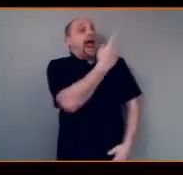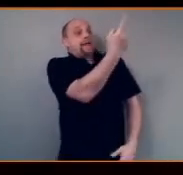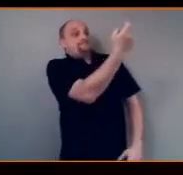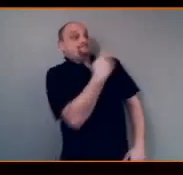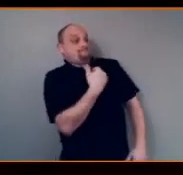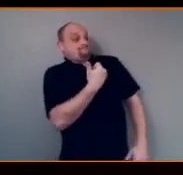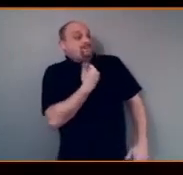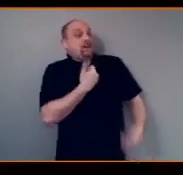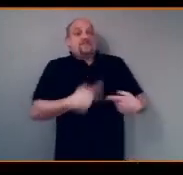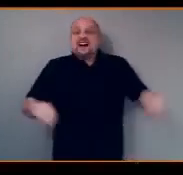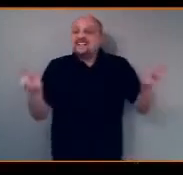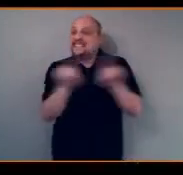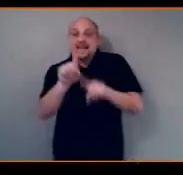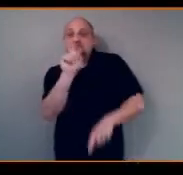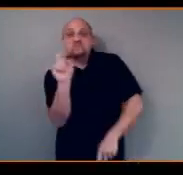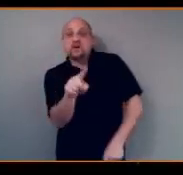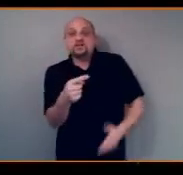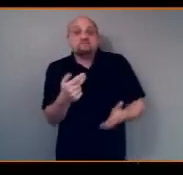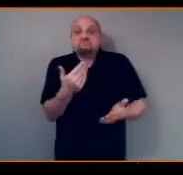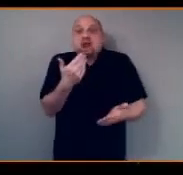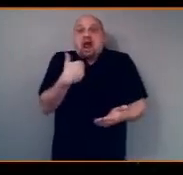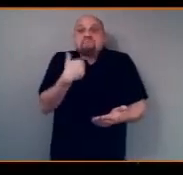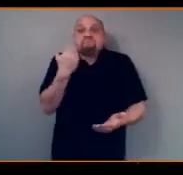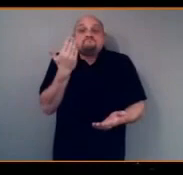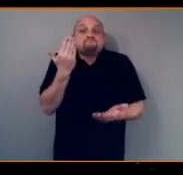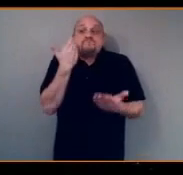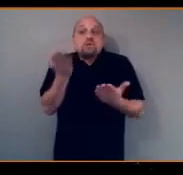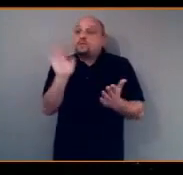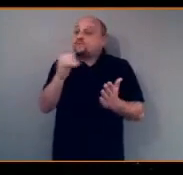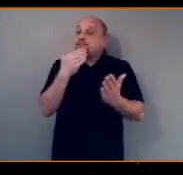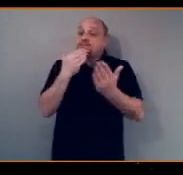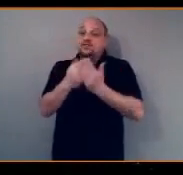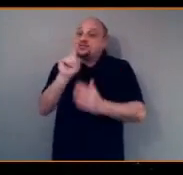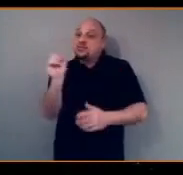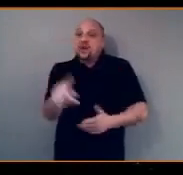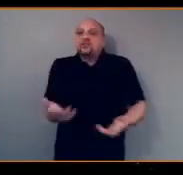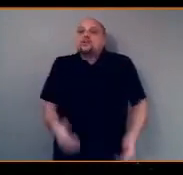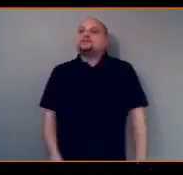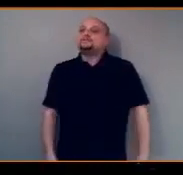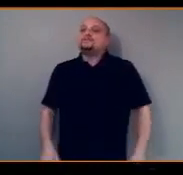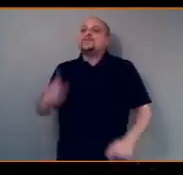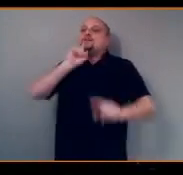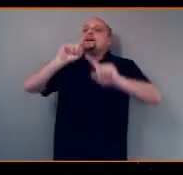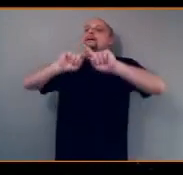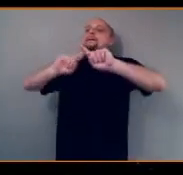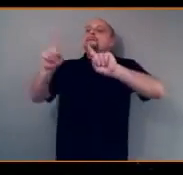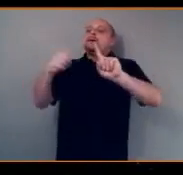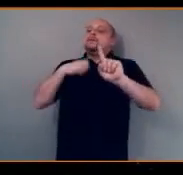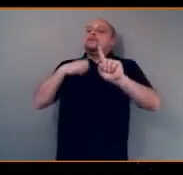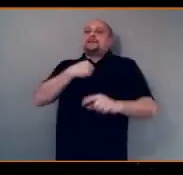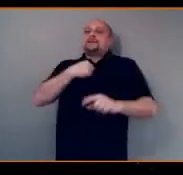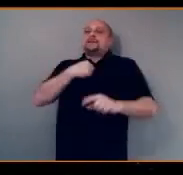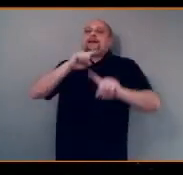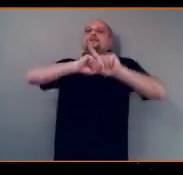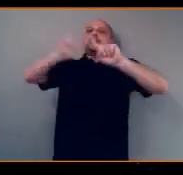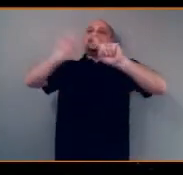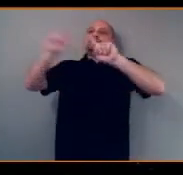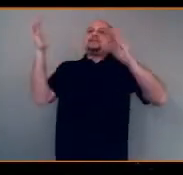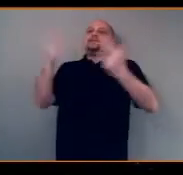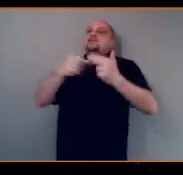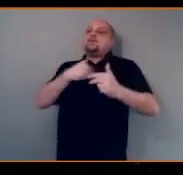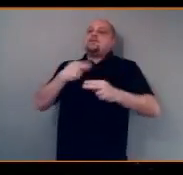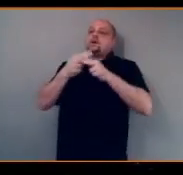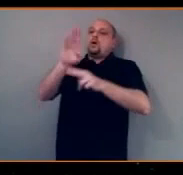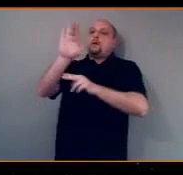is an excellent question. So there are kind of a range of different types of what we call biosignatures. So those